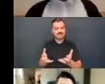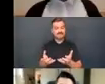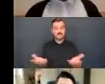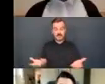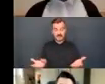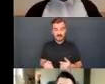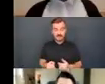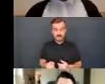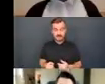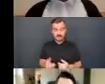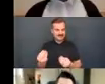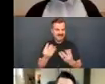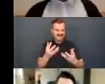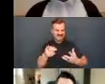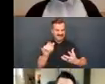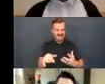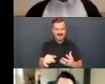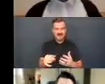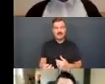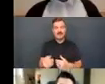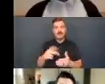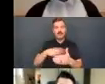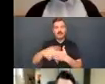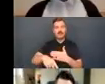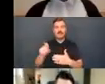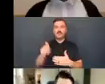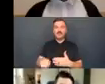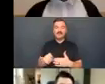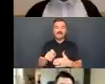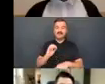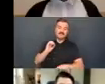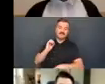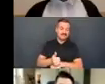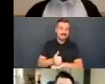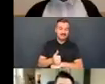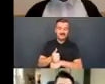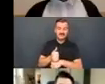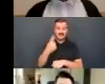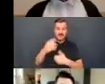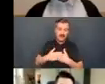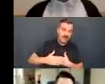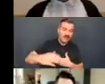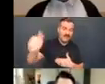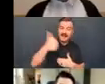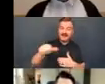informing us about is one that needs to be put in place for all future crises.